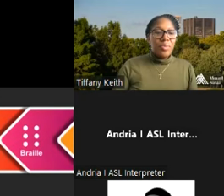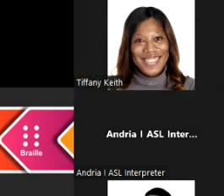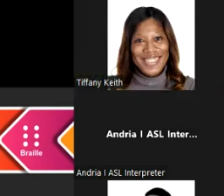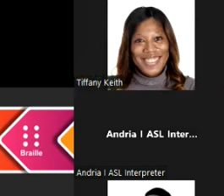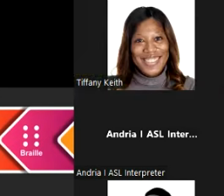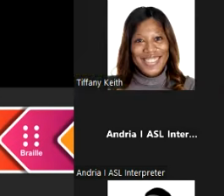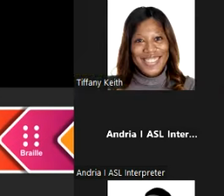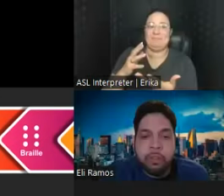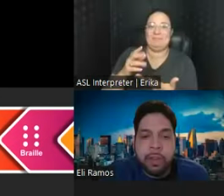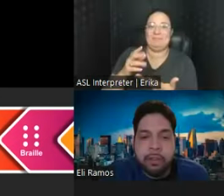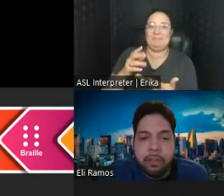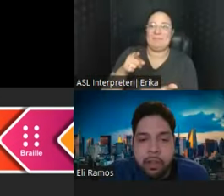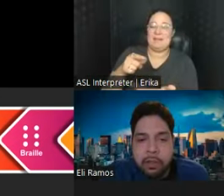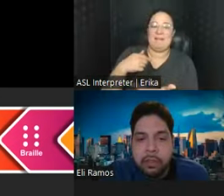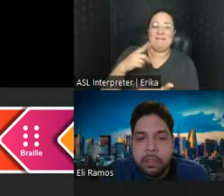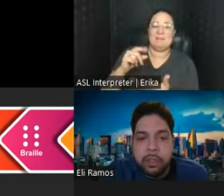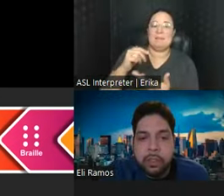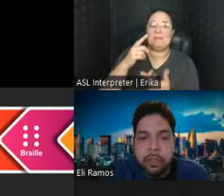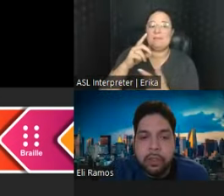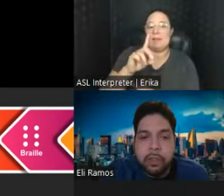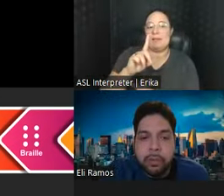some examples include dyslexia,